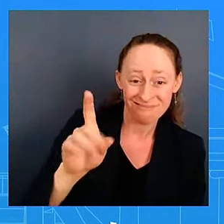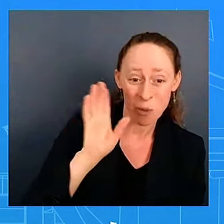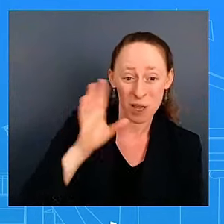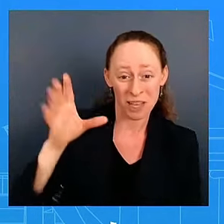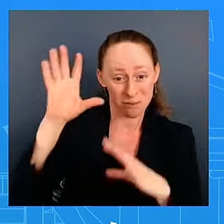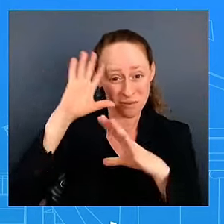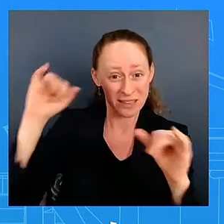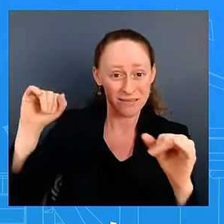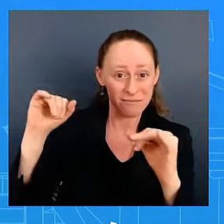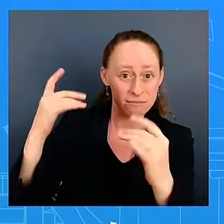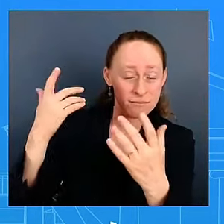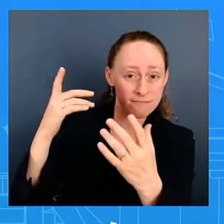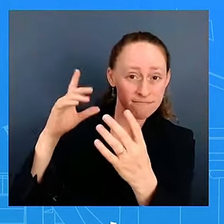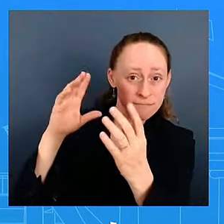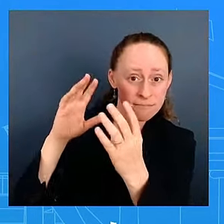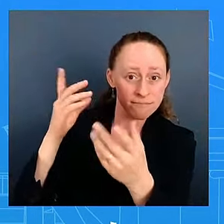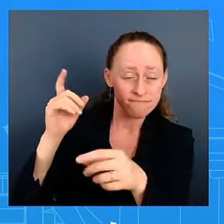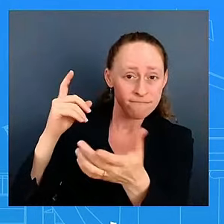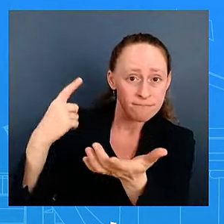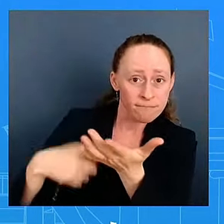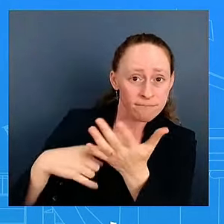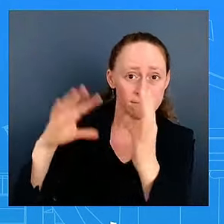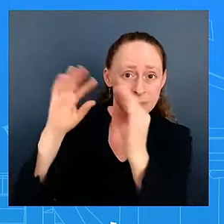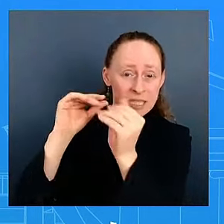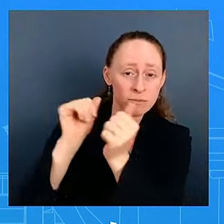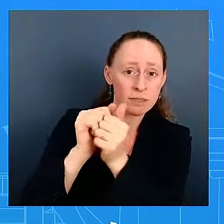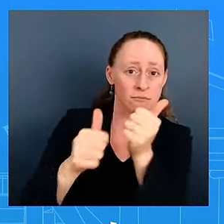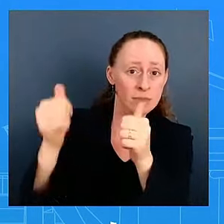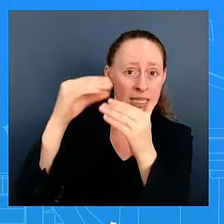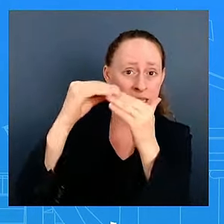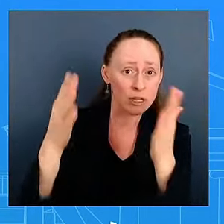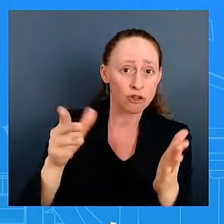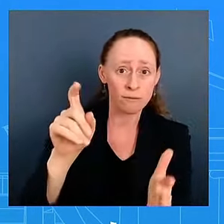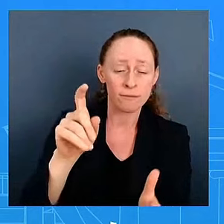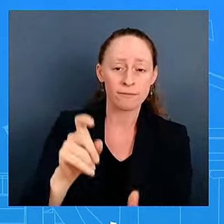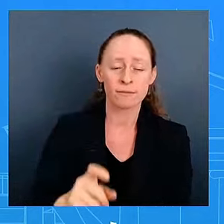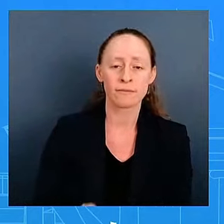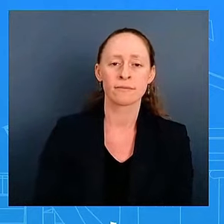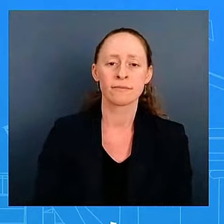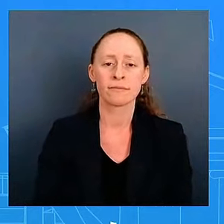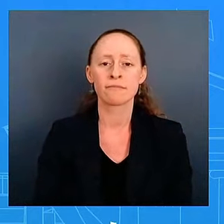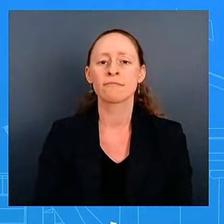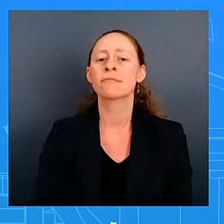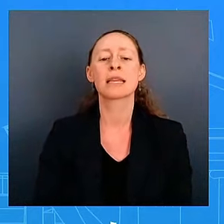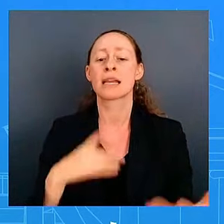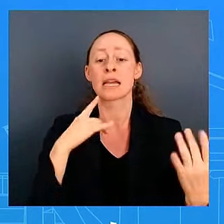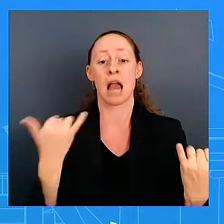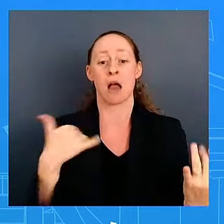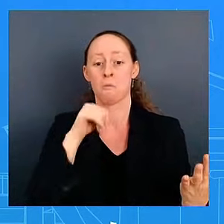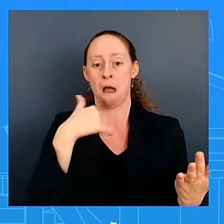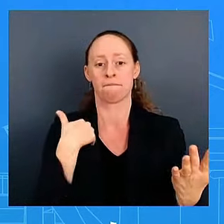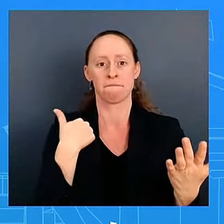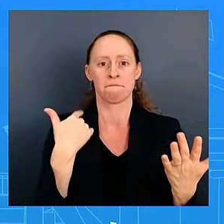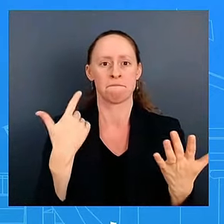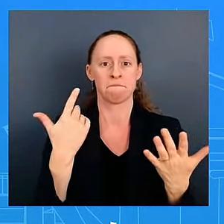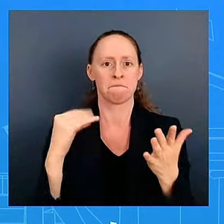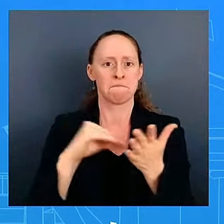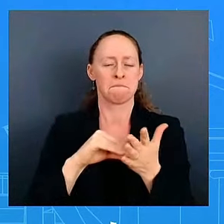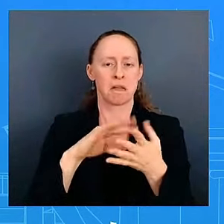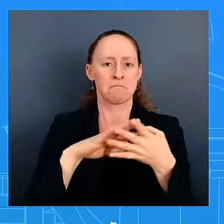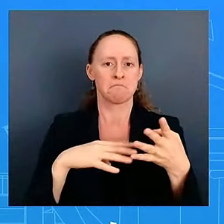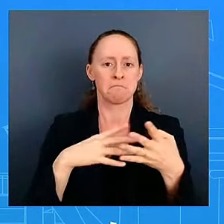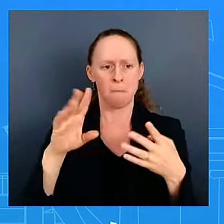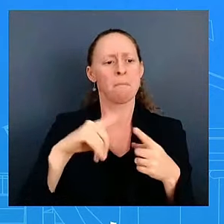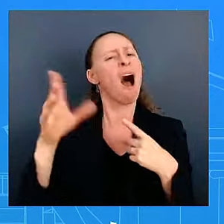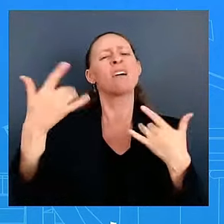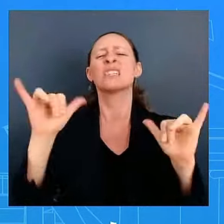read out or to preview. He is going to continue to engage. I just don't have anything right now to share at this moment. He talked